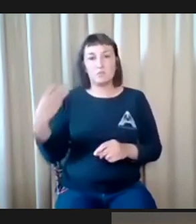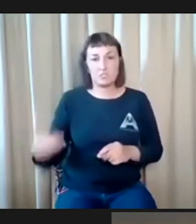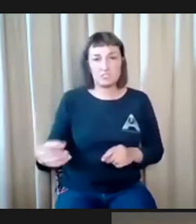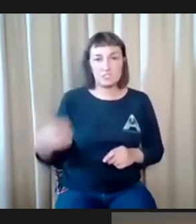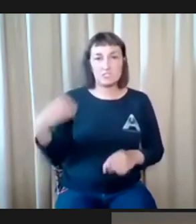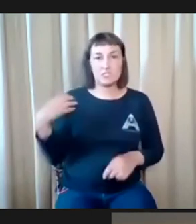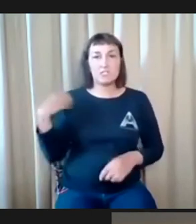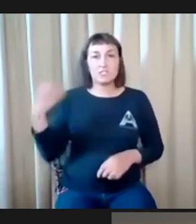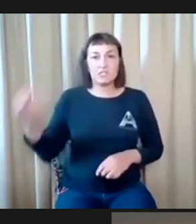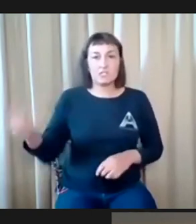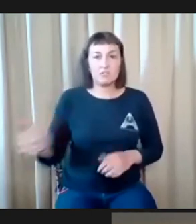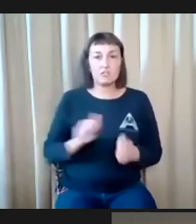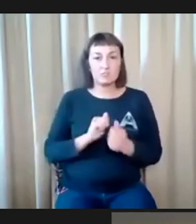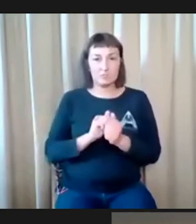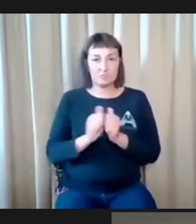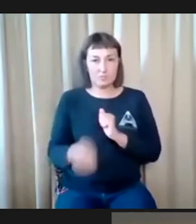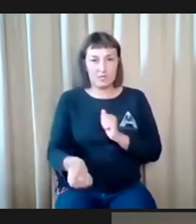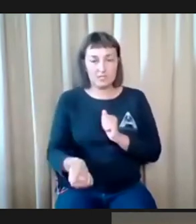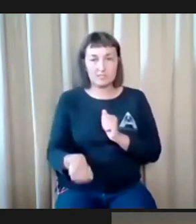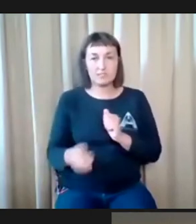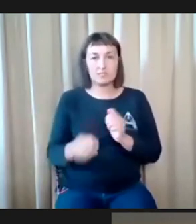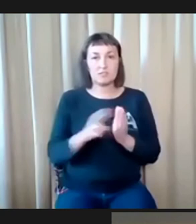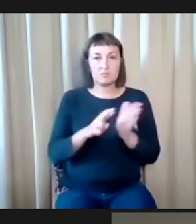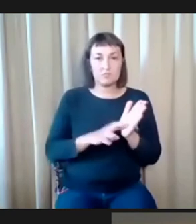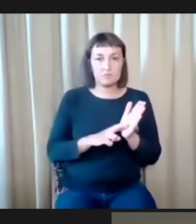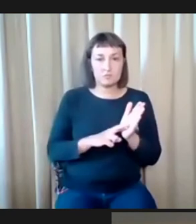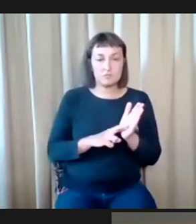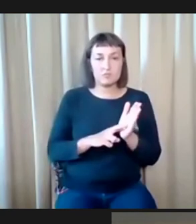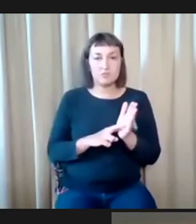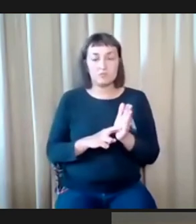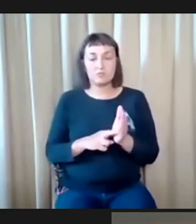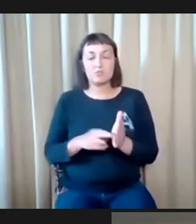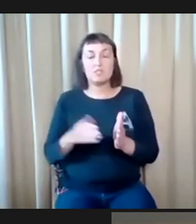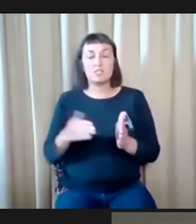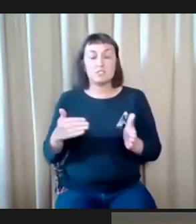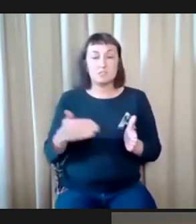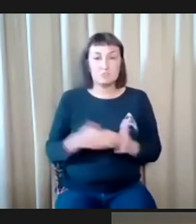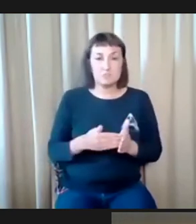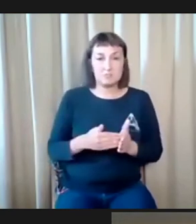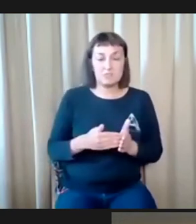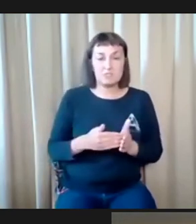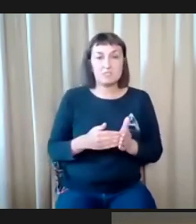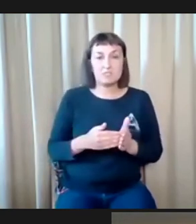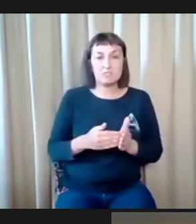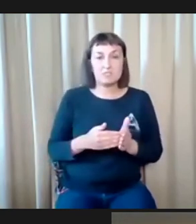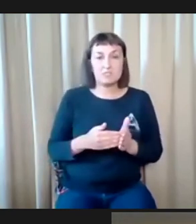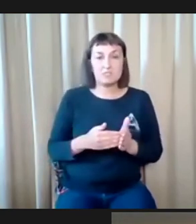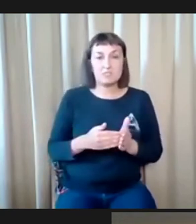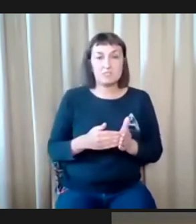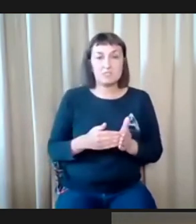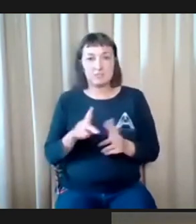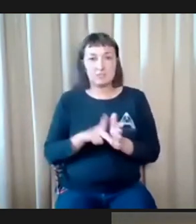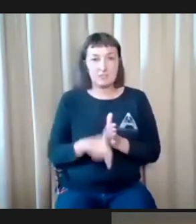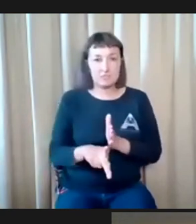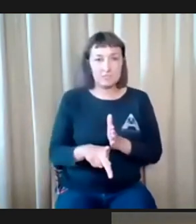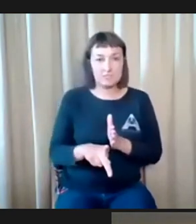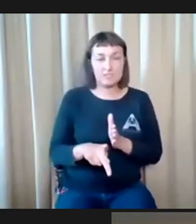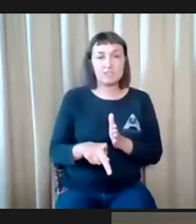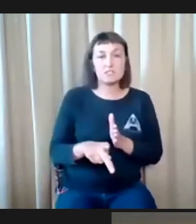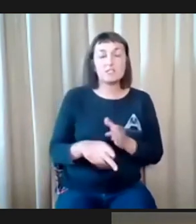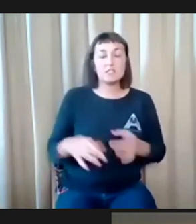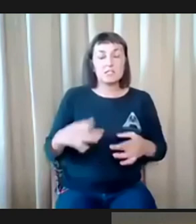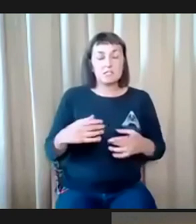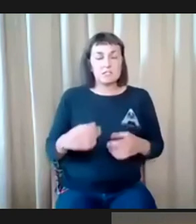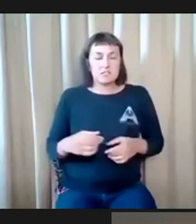pass rules banning this practice. And the virtual world is interesting in terms of how